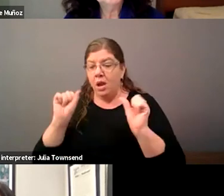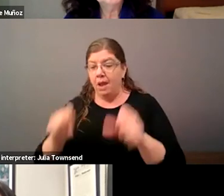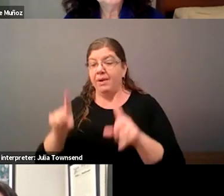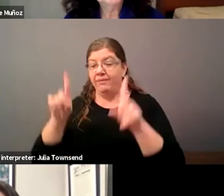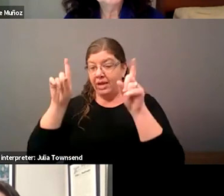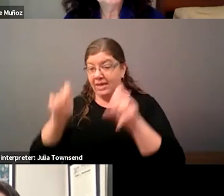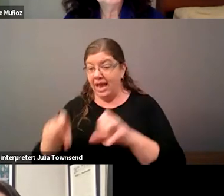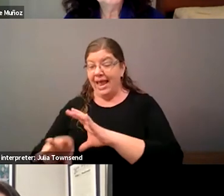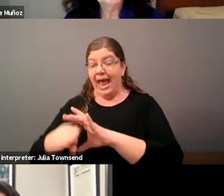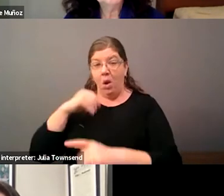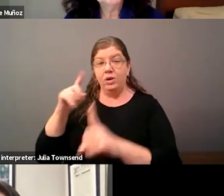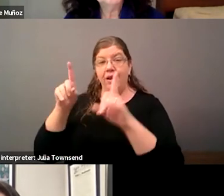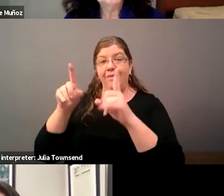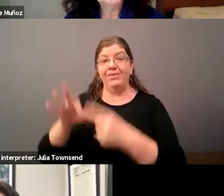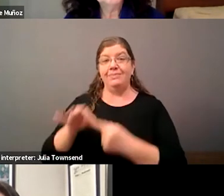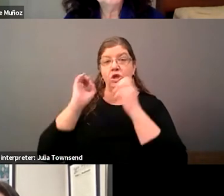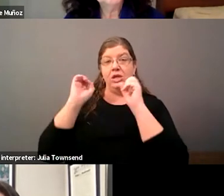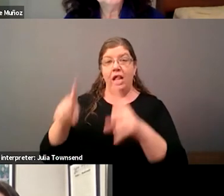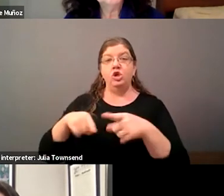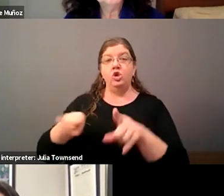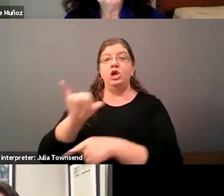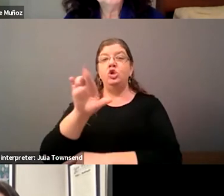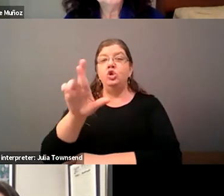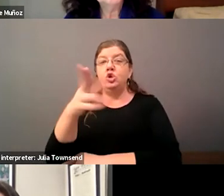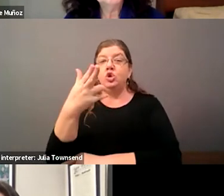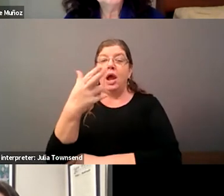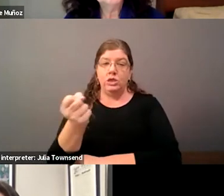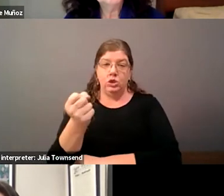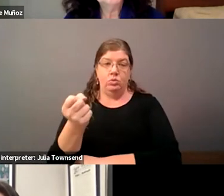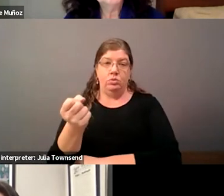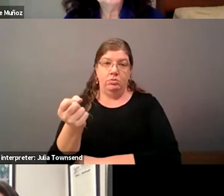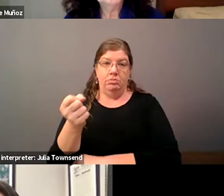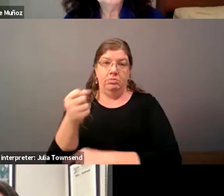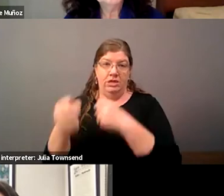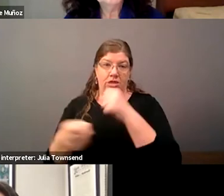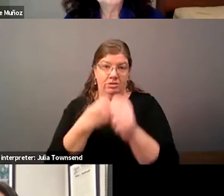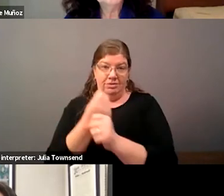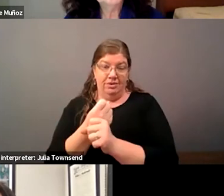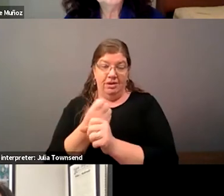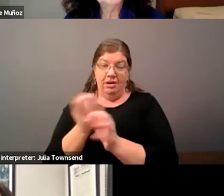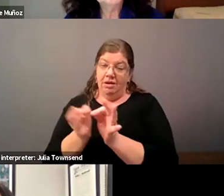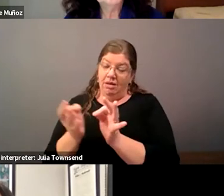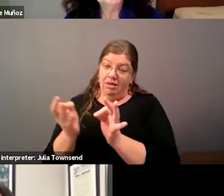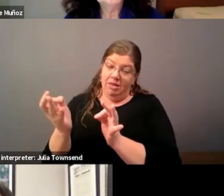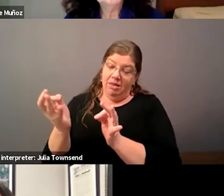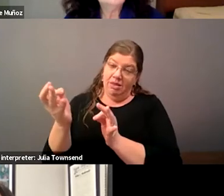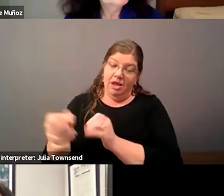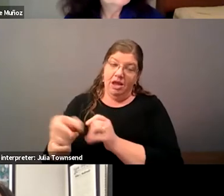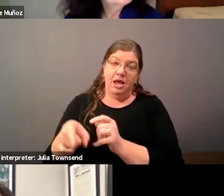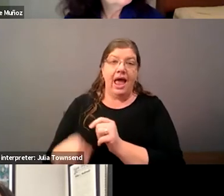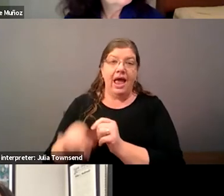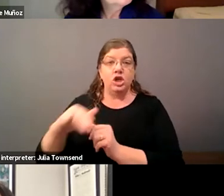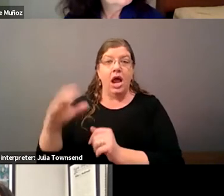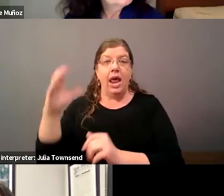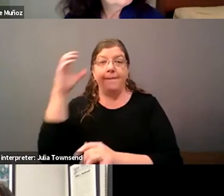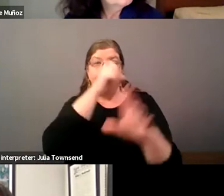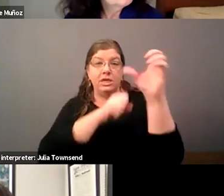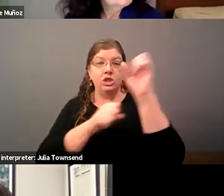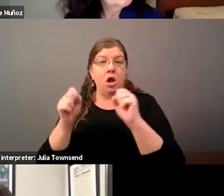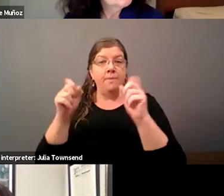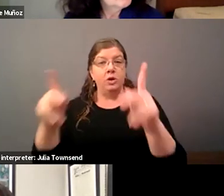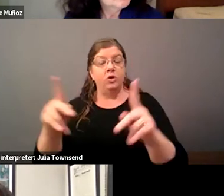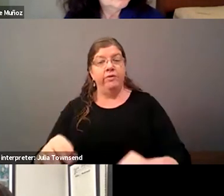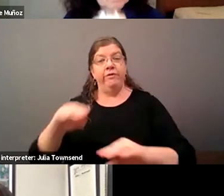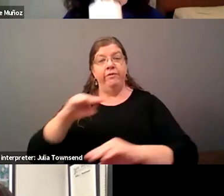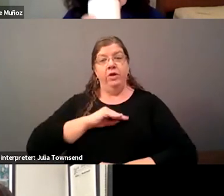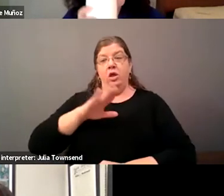out of the special education their junior year because of this delay her child had missed out on the opportunity to fulfill all of their